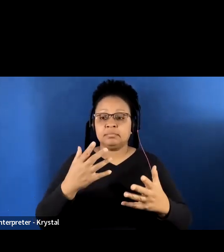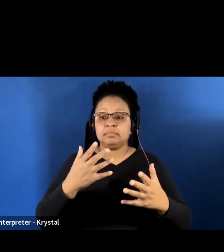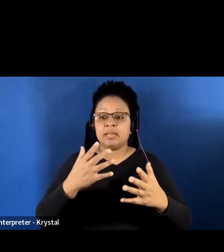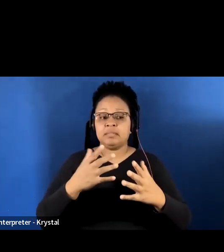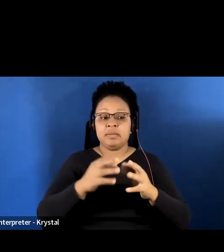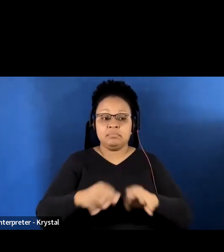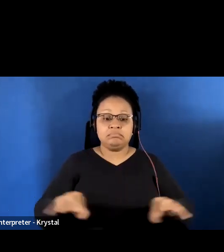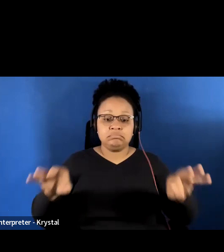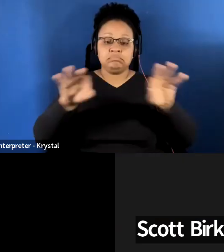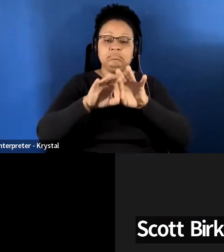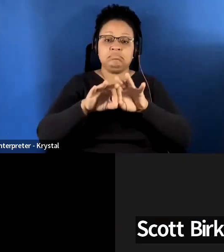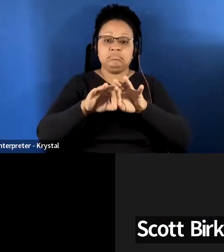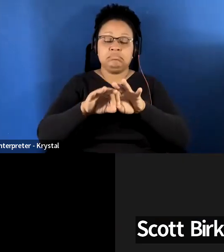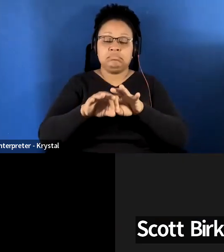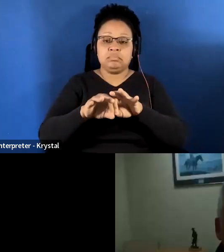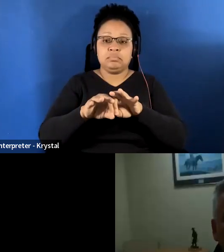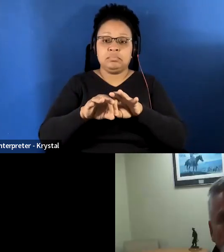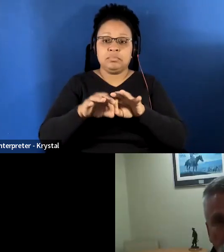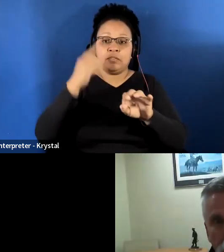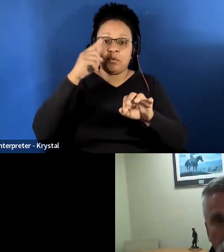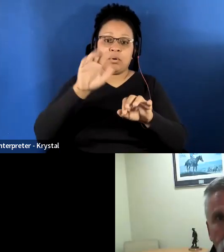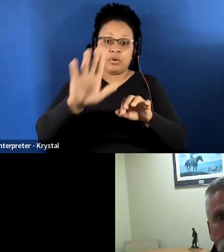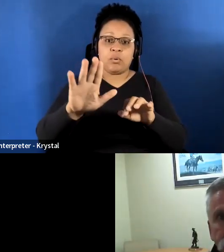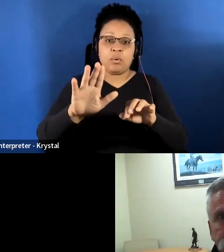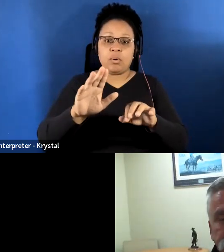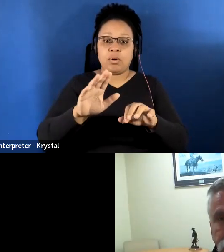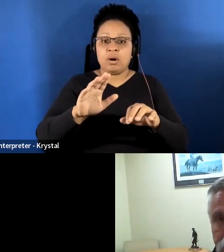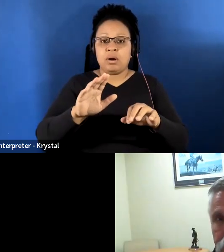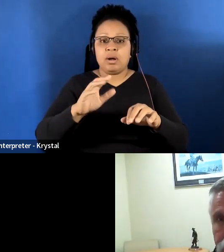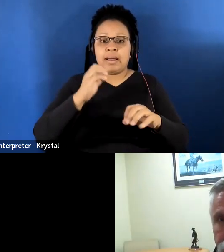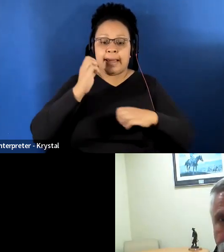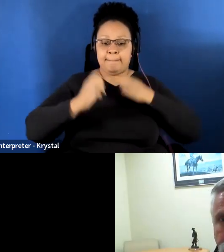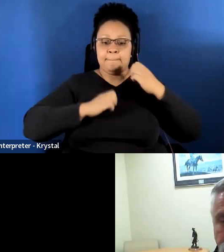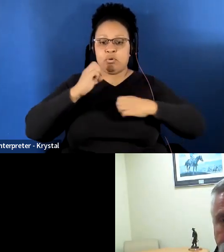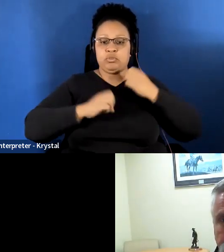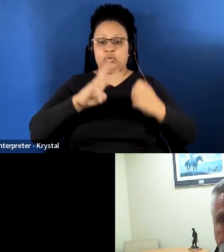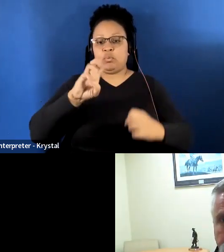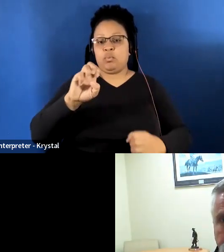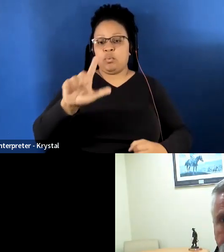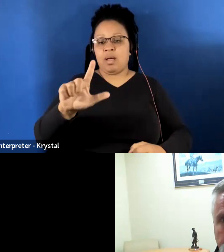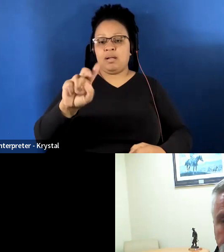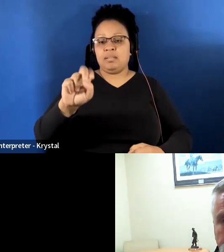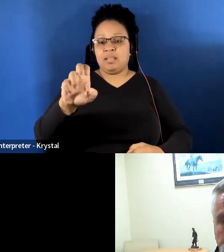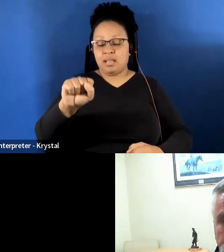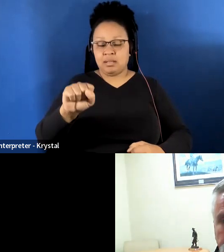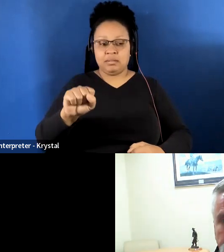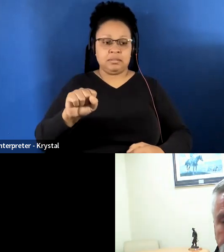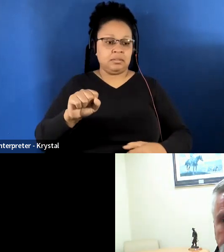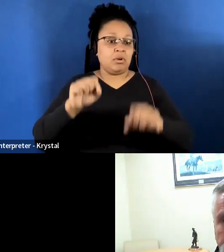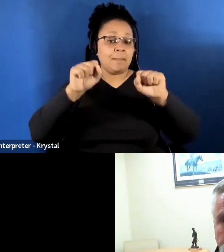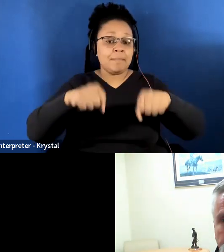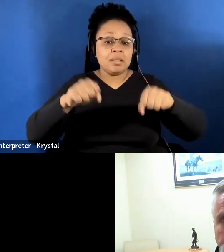to your wellness, your emotion, your ability to